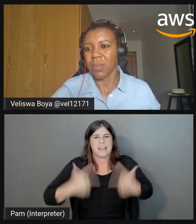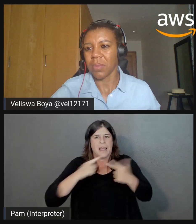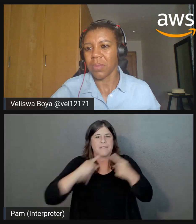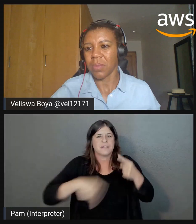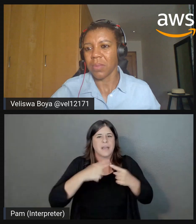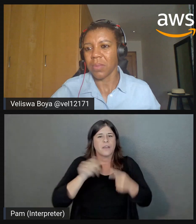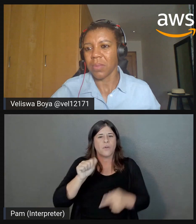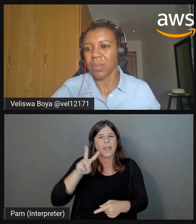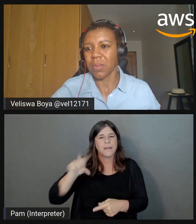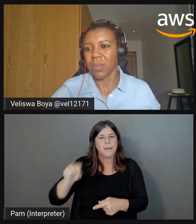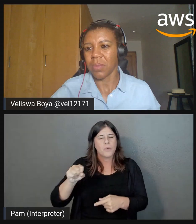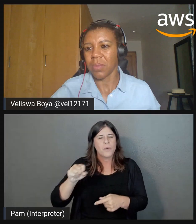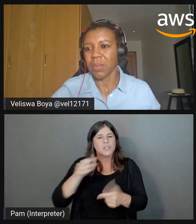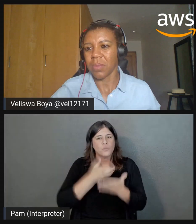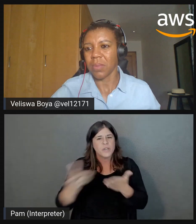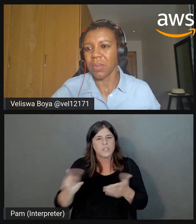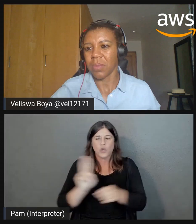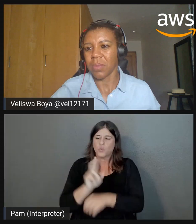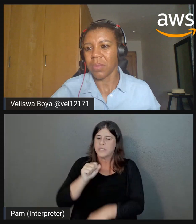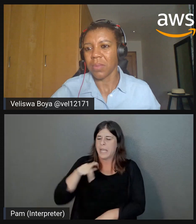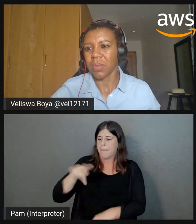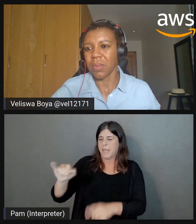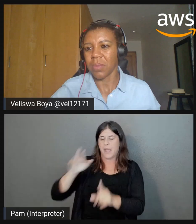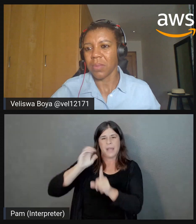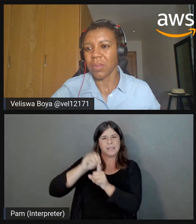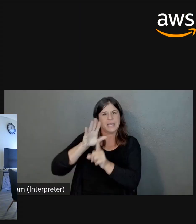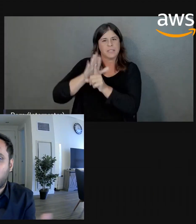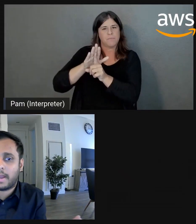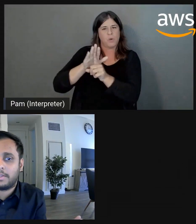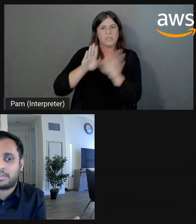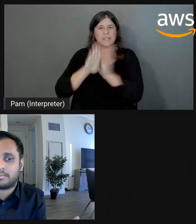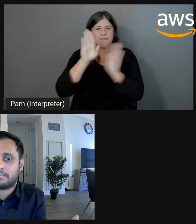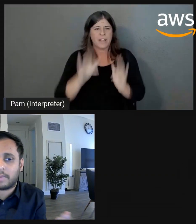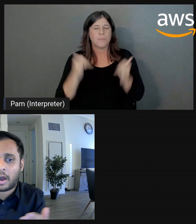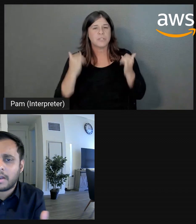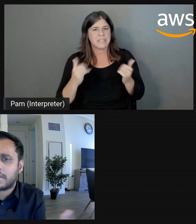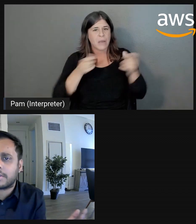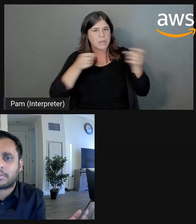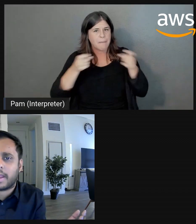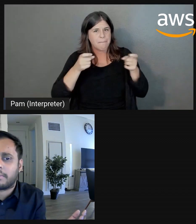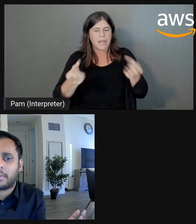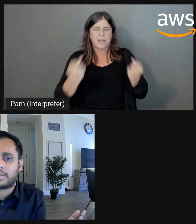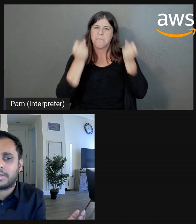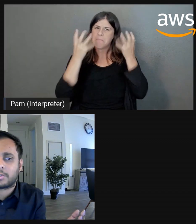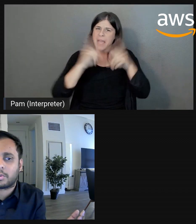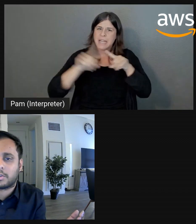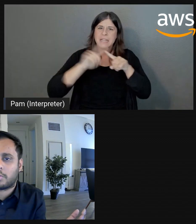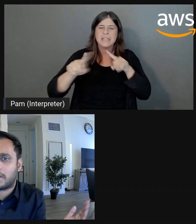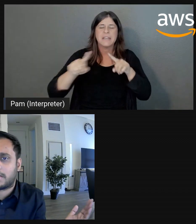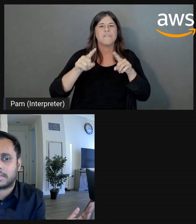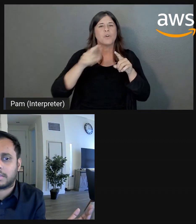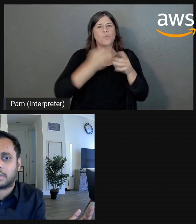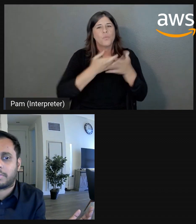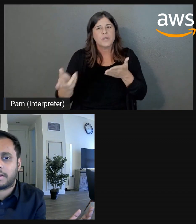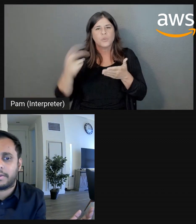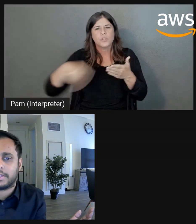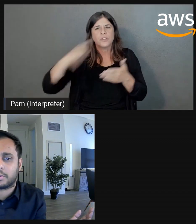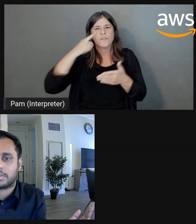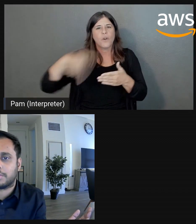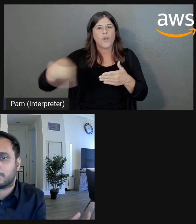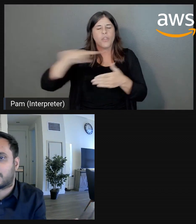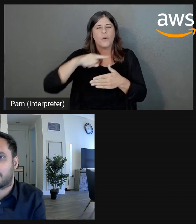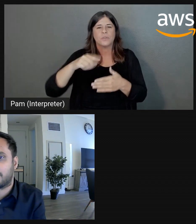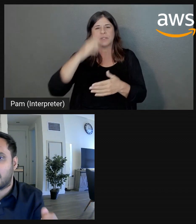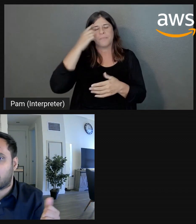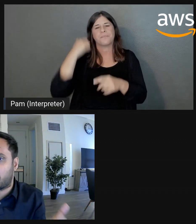resources. Using the APIs exposed, developers can now manage hundreds of AWS resources and over a dozen third-party